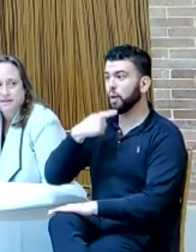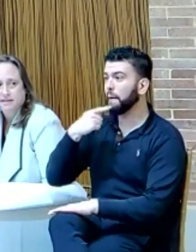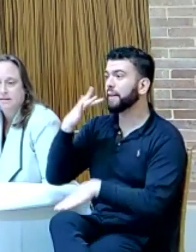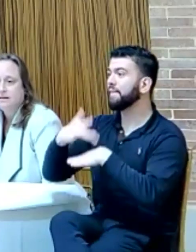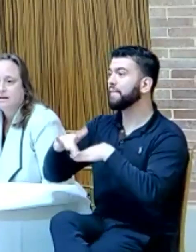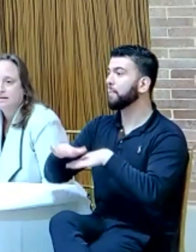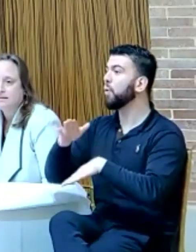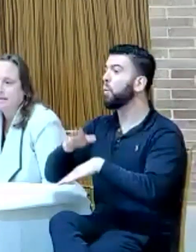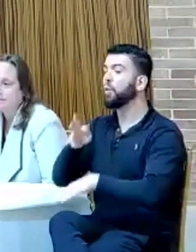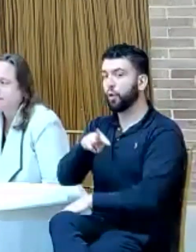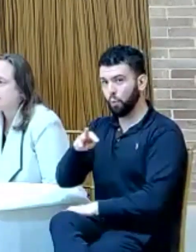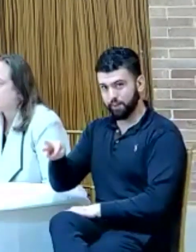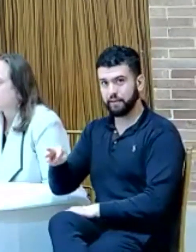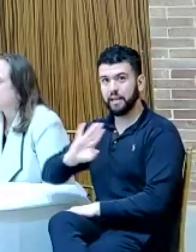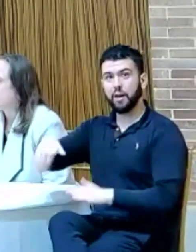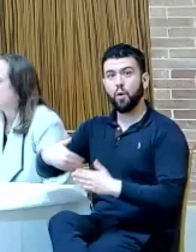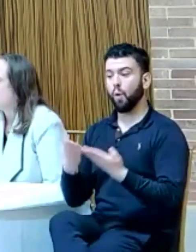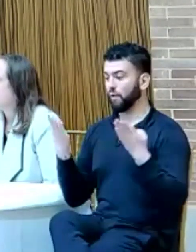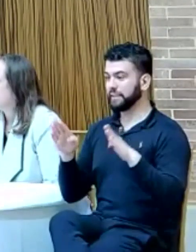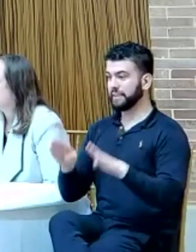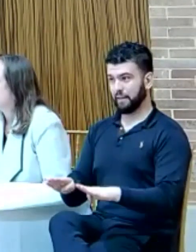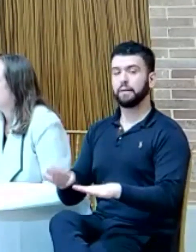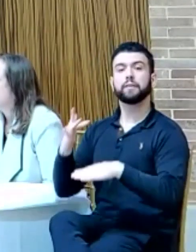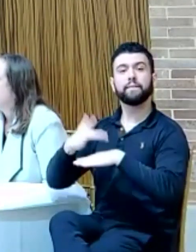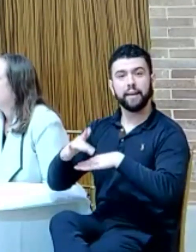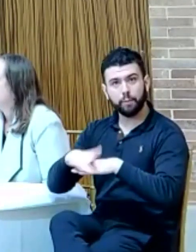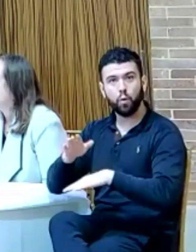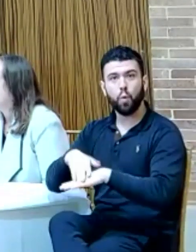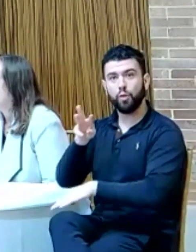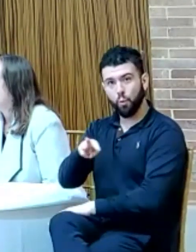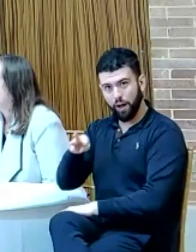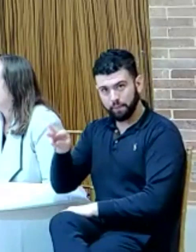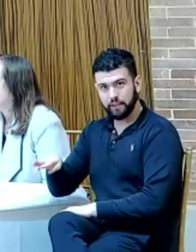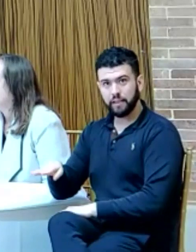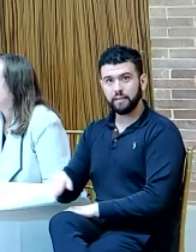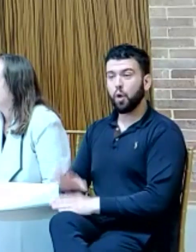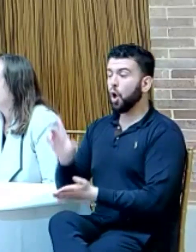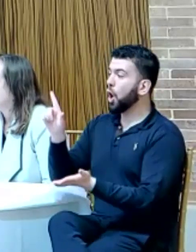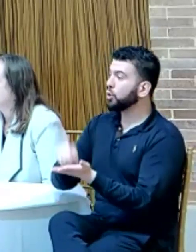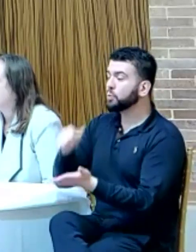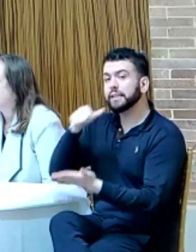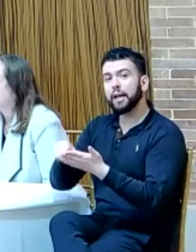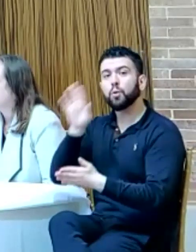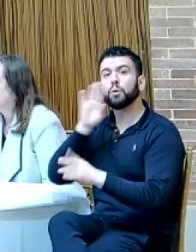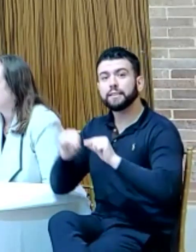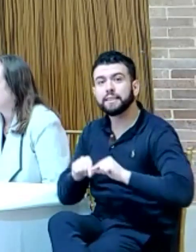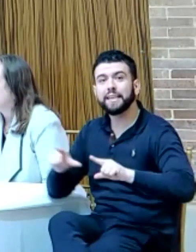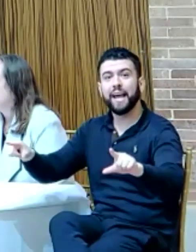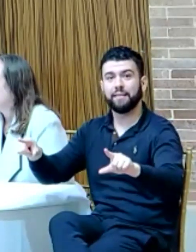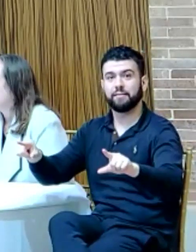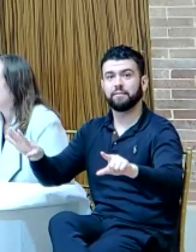website all settlements are publicly available on our website we send out a newsletter when we announce every